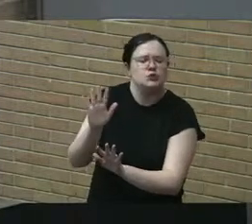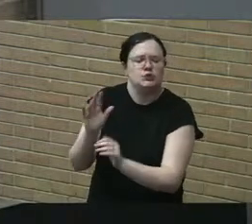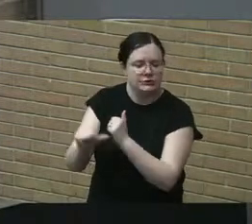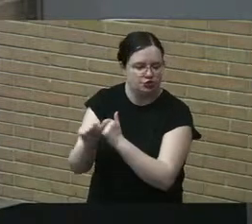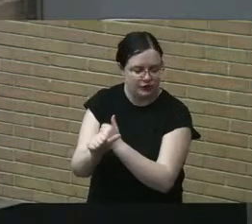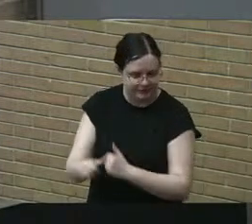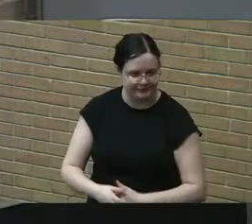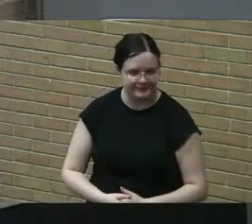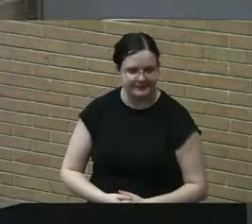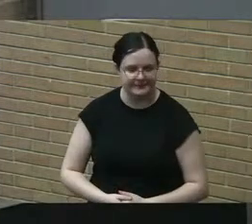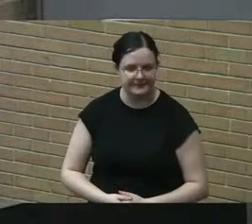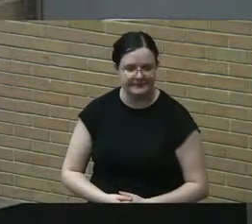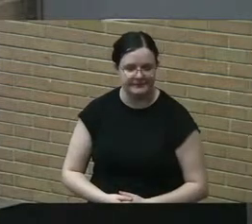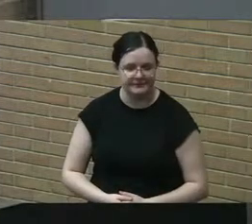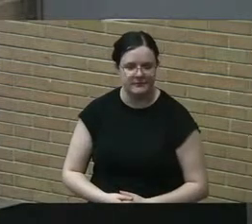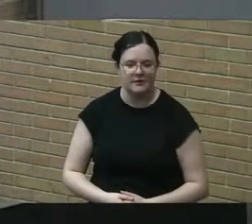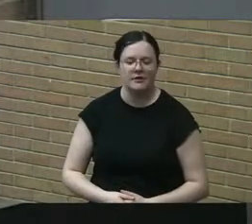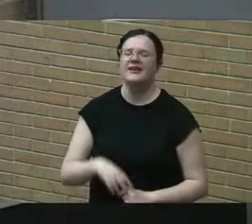27th